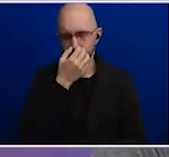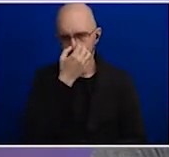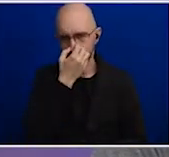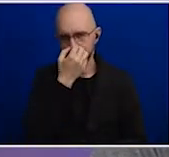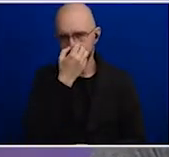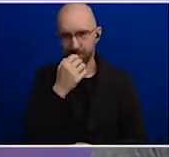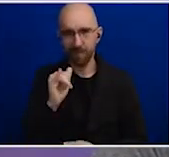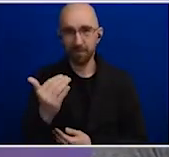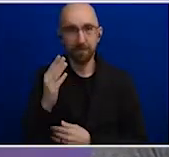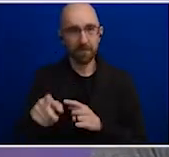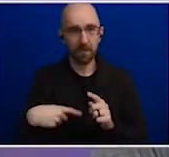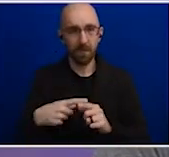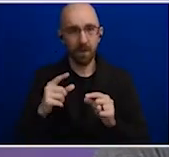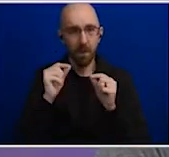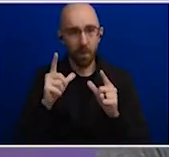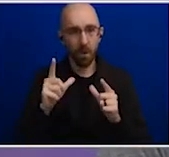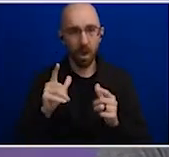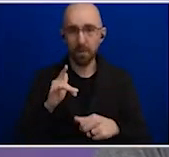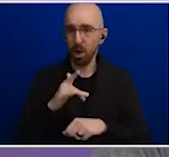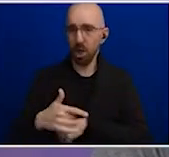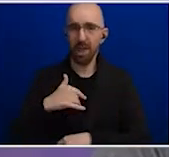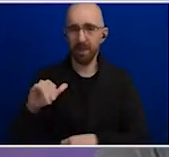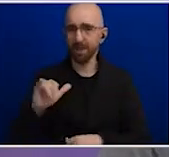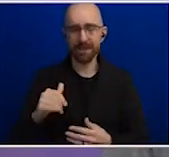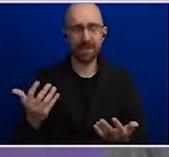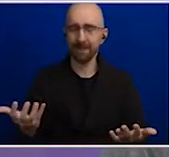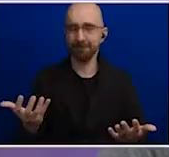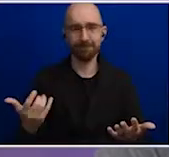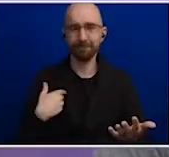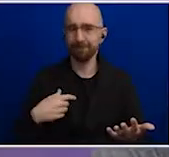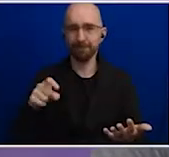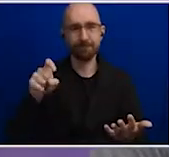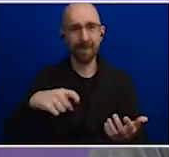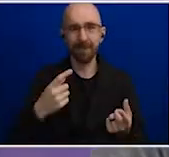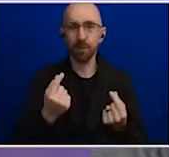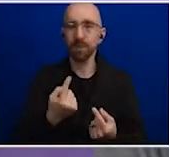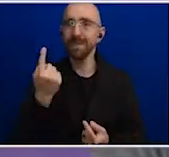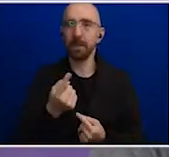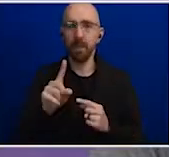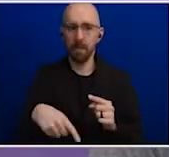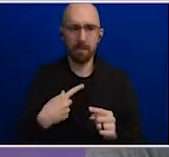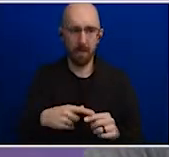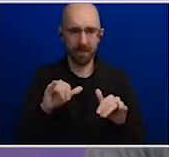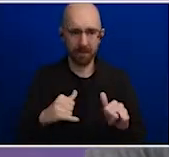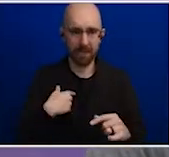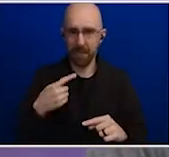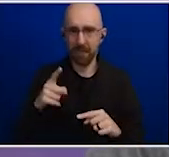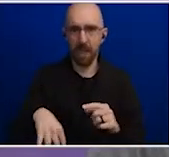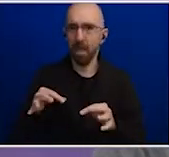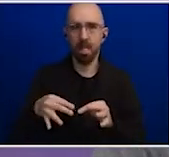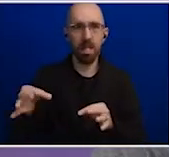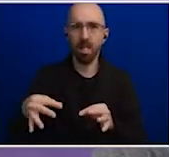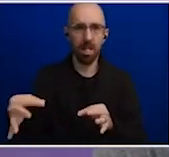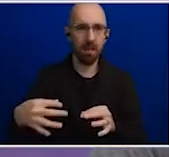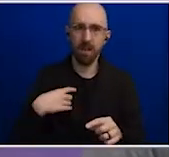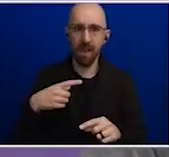up really early, I was just like, I gotta do something about this. I can't not do it anymore. I couldn't make it up the